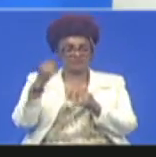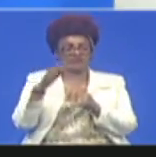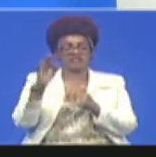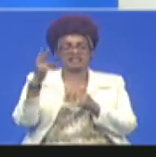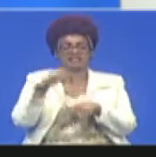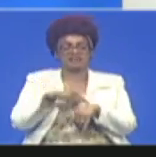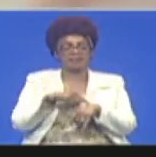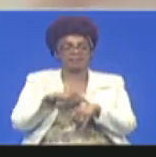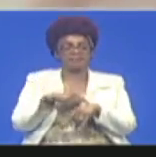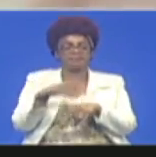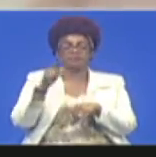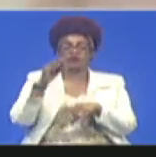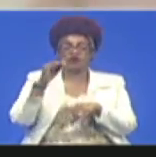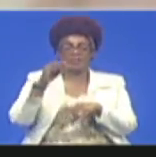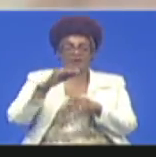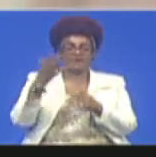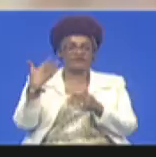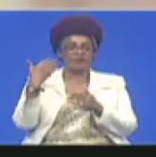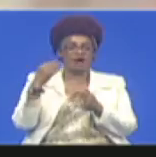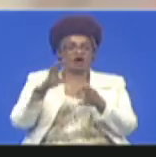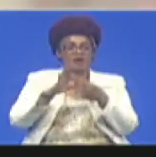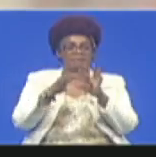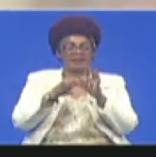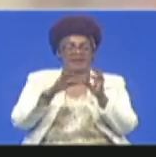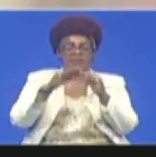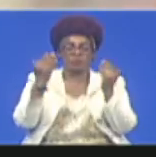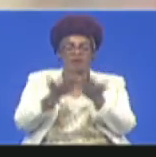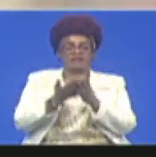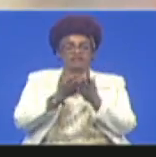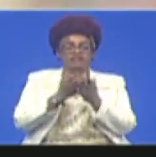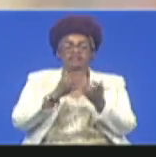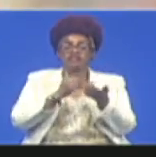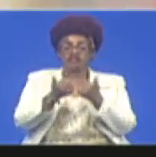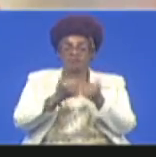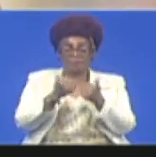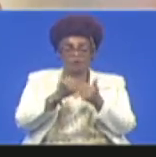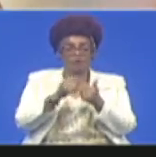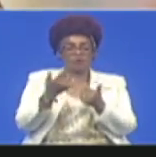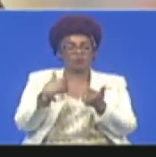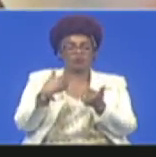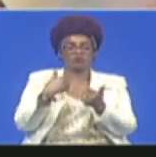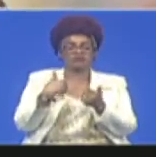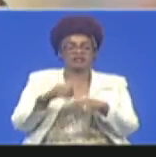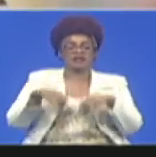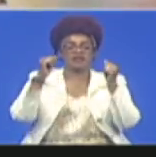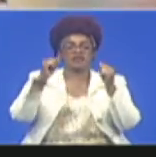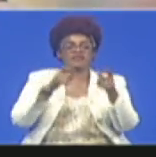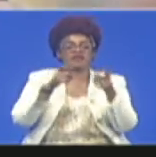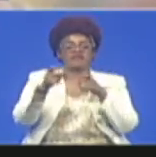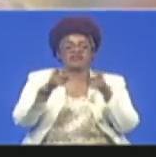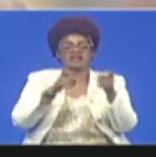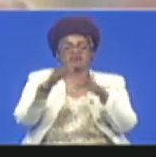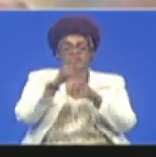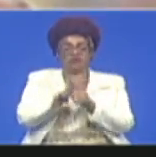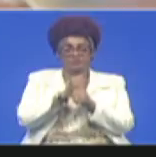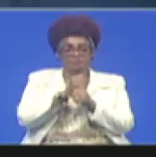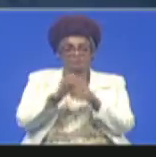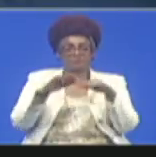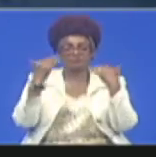term. Coe, the former Olympic and world champion middle distance runner, was named head of the governing body of World Athletics